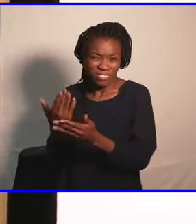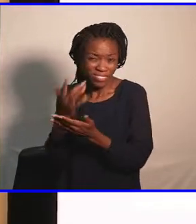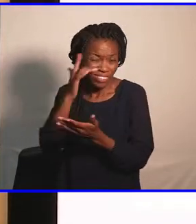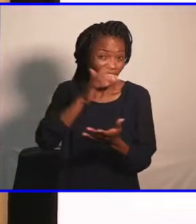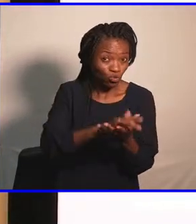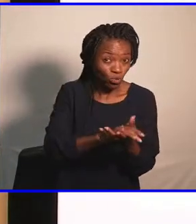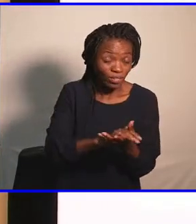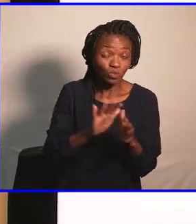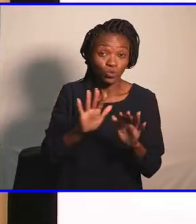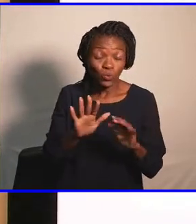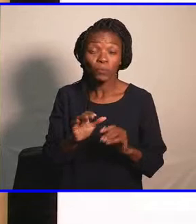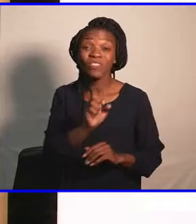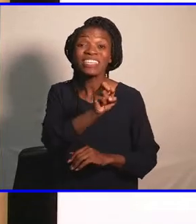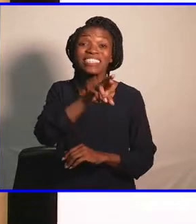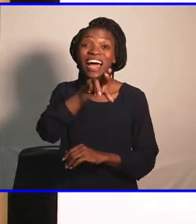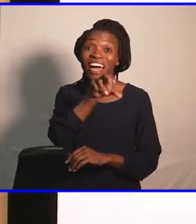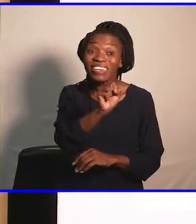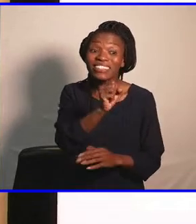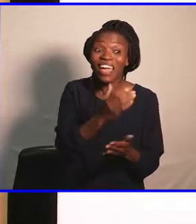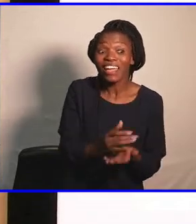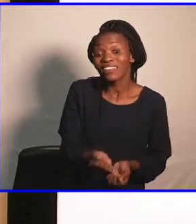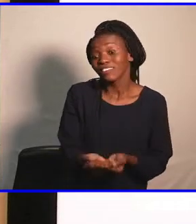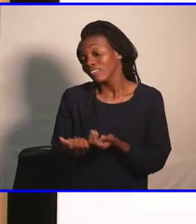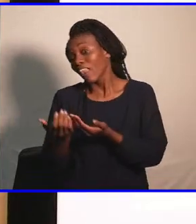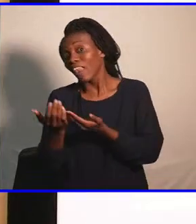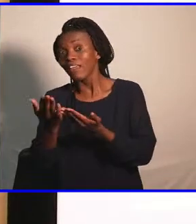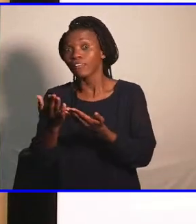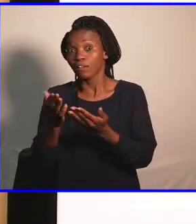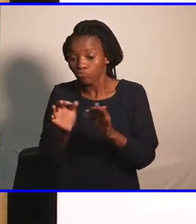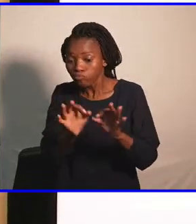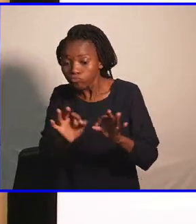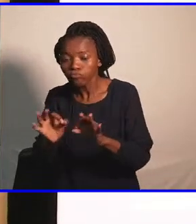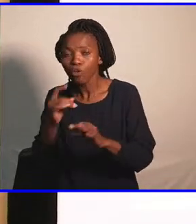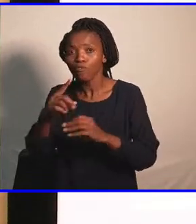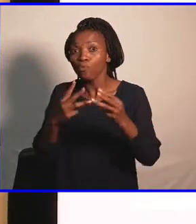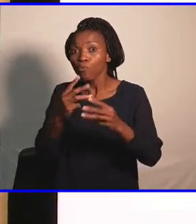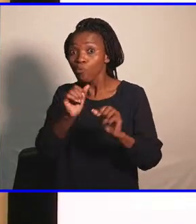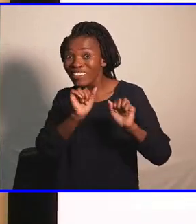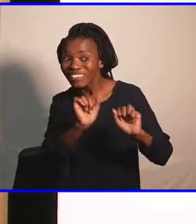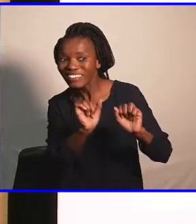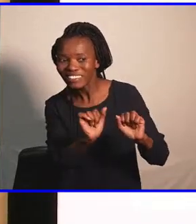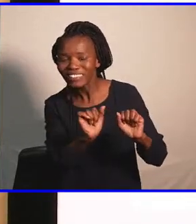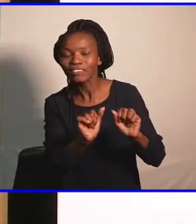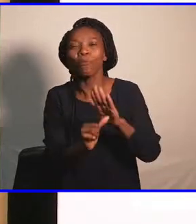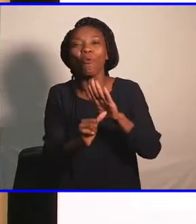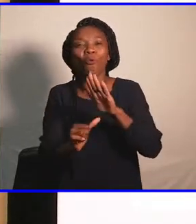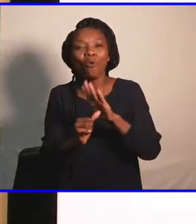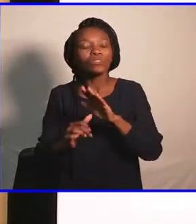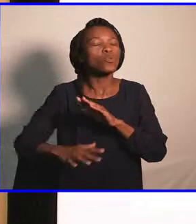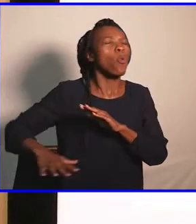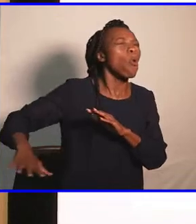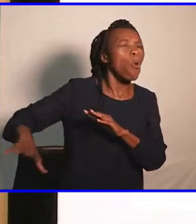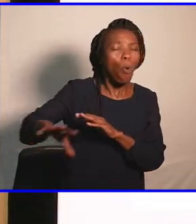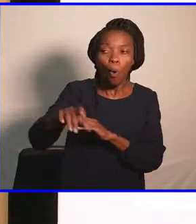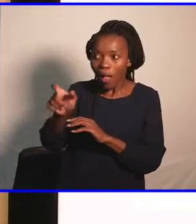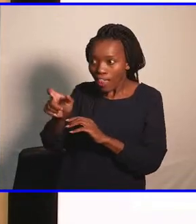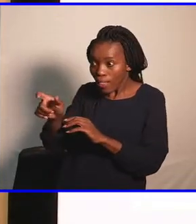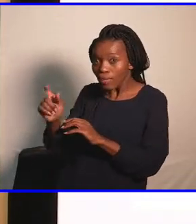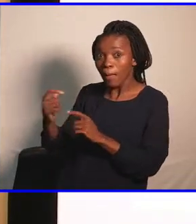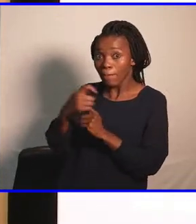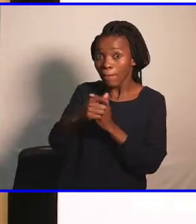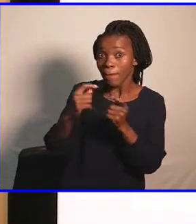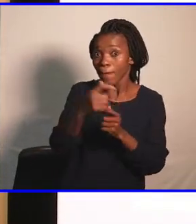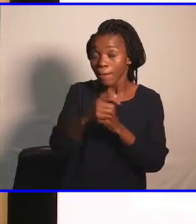to deliver optimally on its work, it is critical that all taxpayers